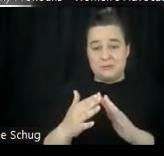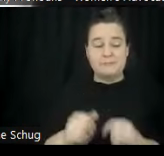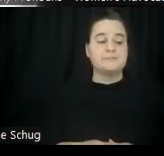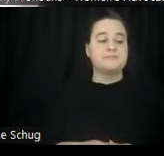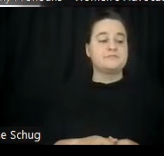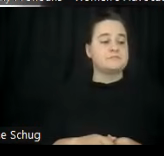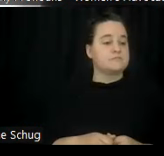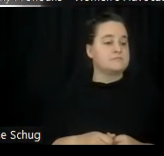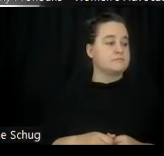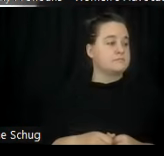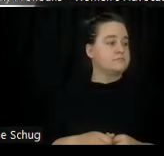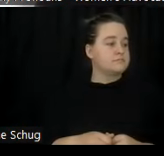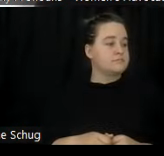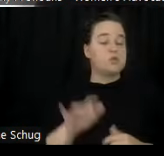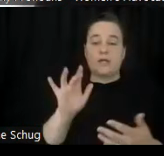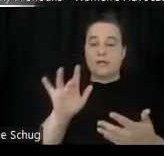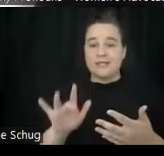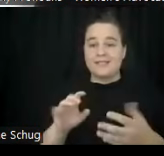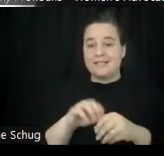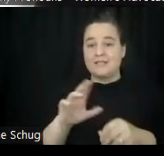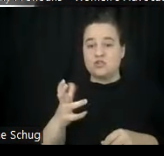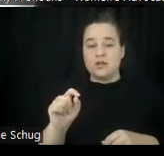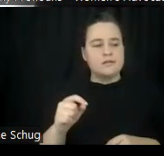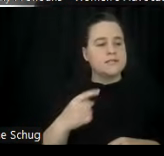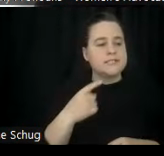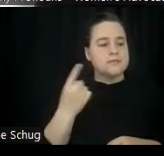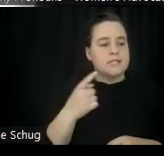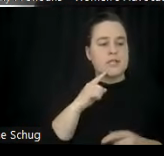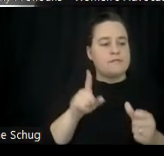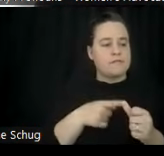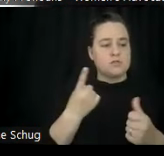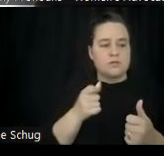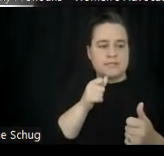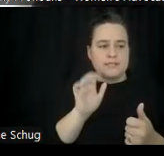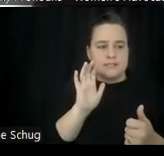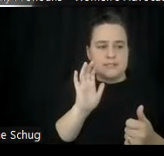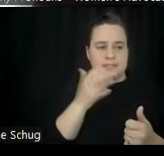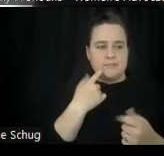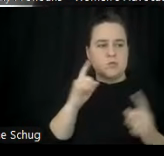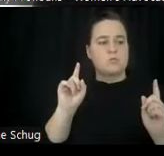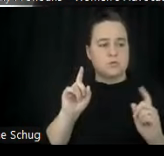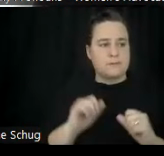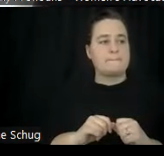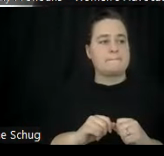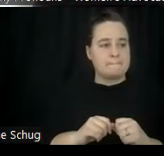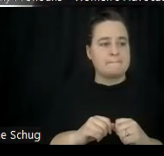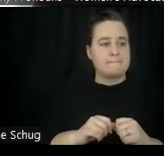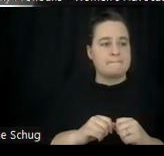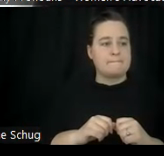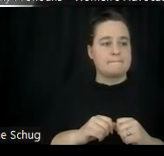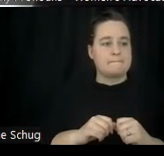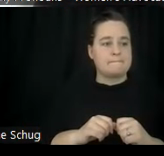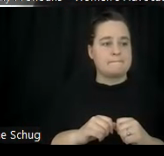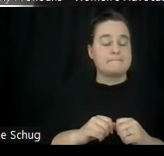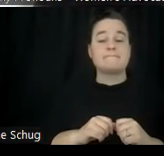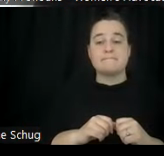those links in the chat. Someone says that the first link didn't work. So we will